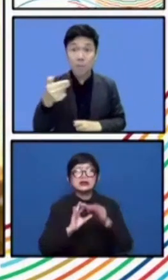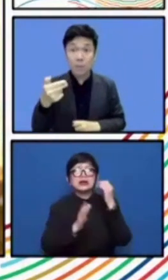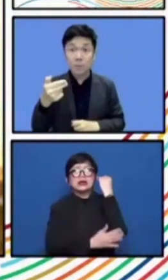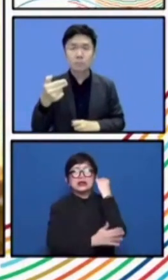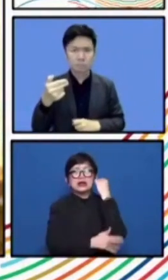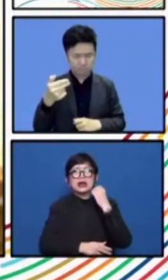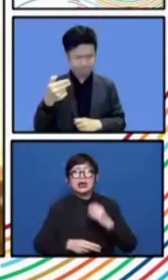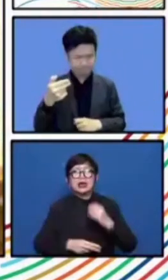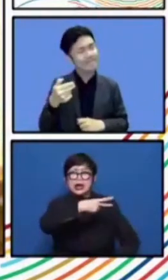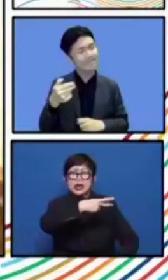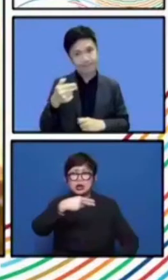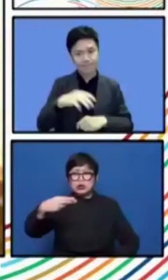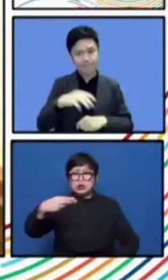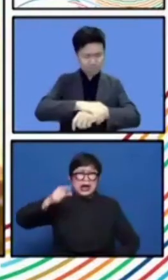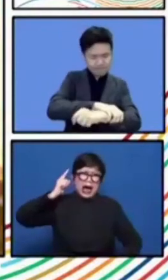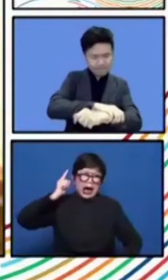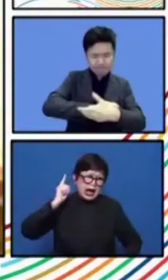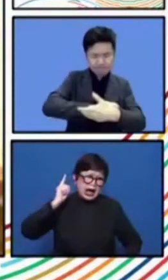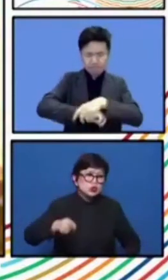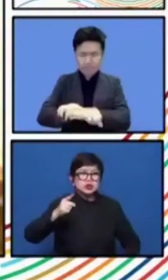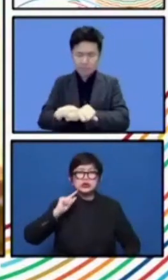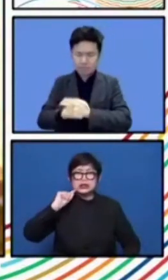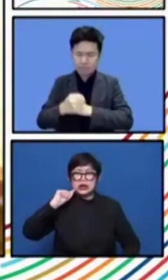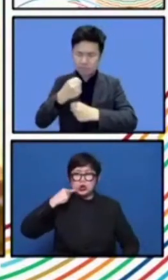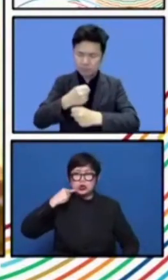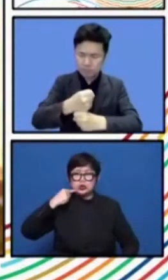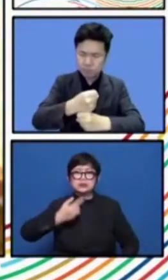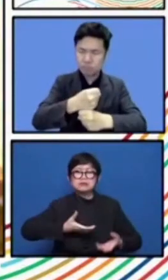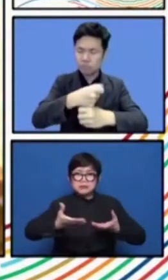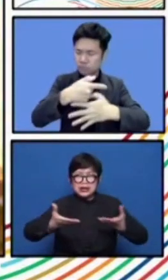that too thank you so much